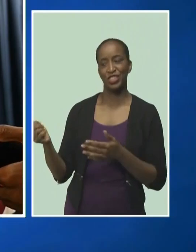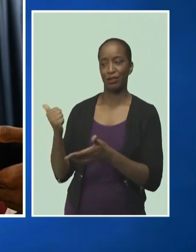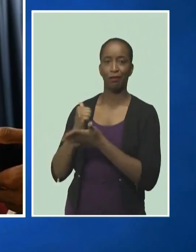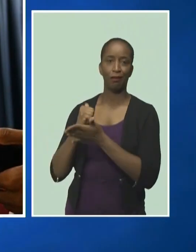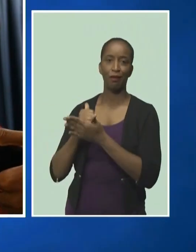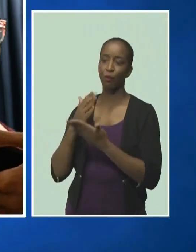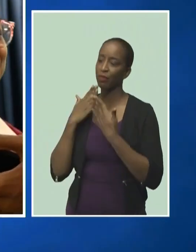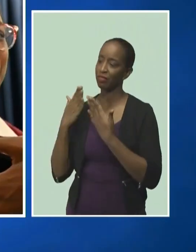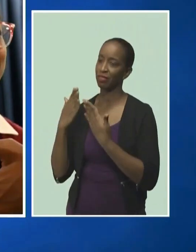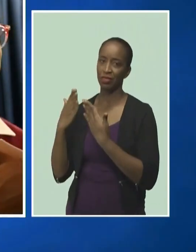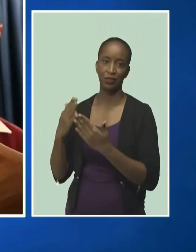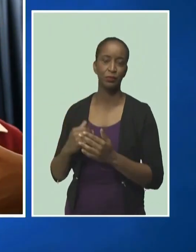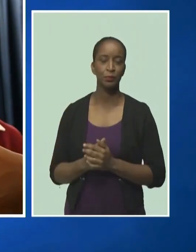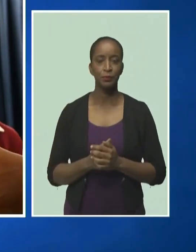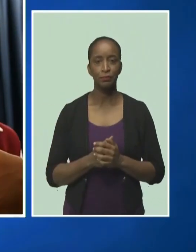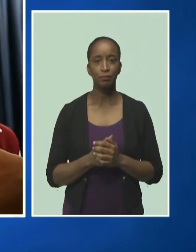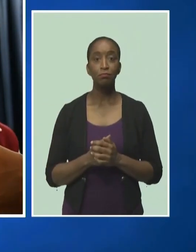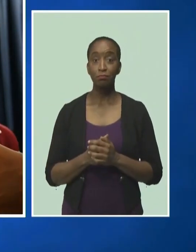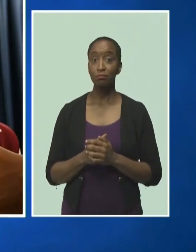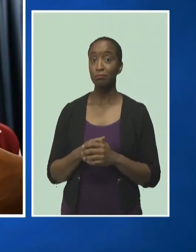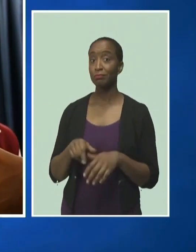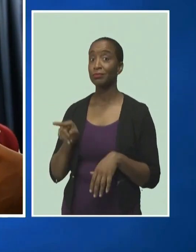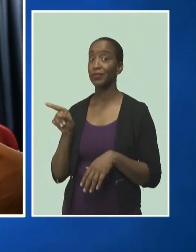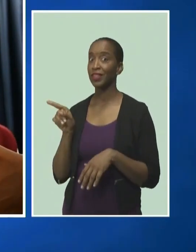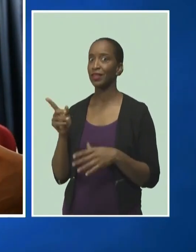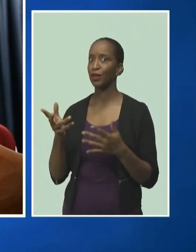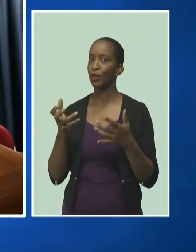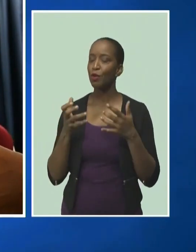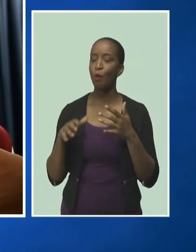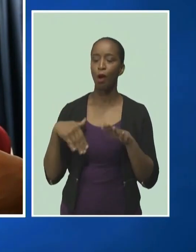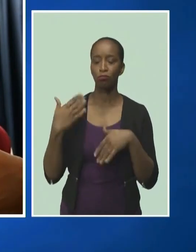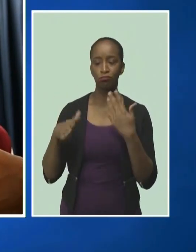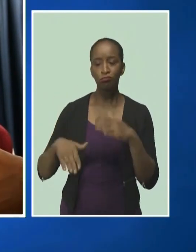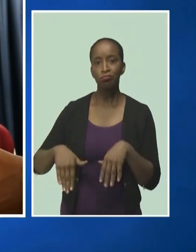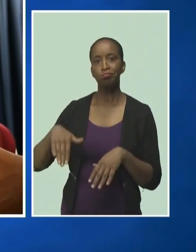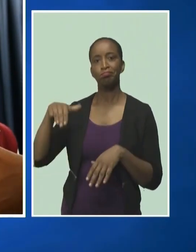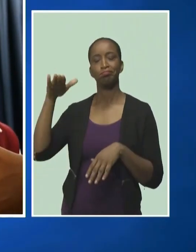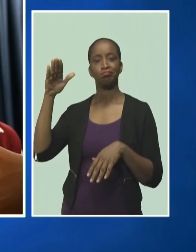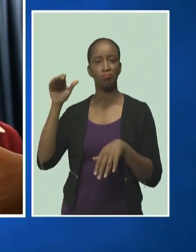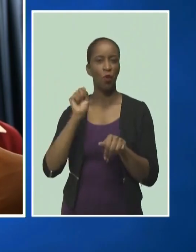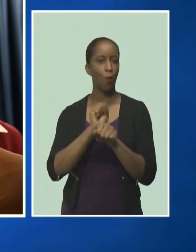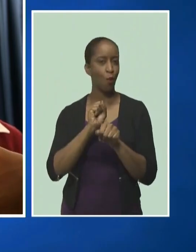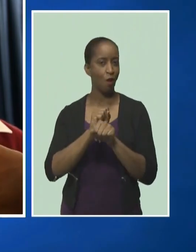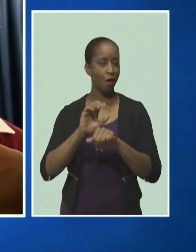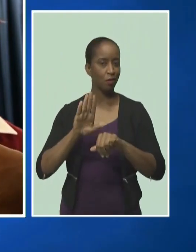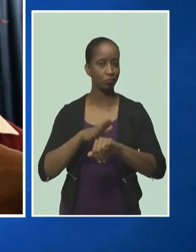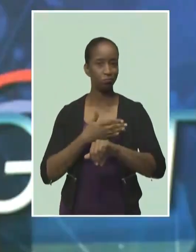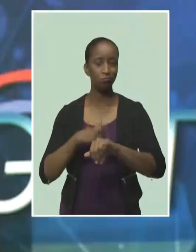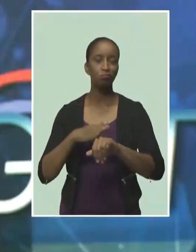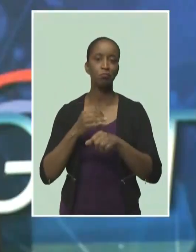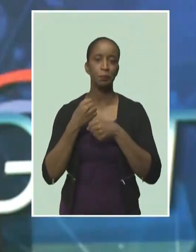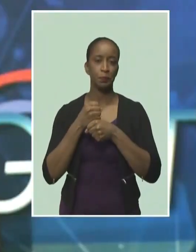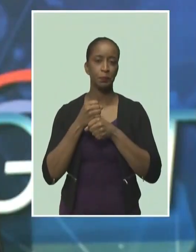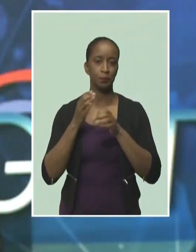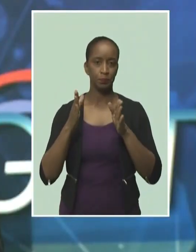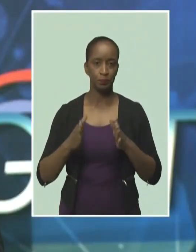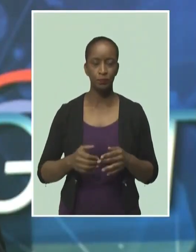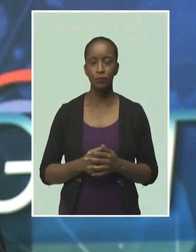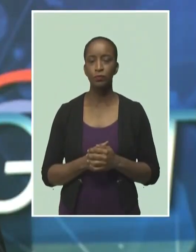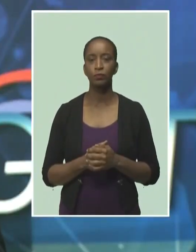this as well. He dreams of turning this into a career. Crystal Hoyt, CBC News.